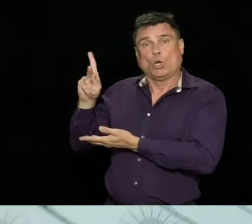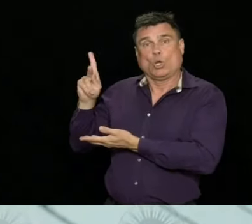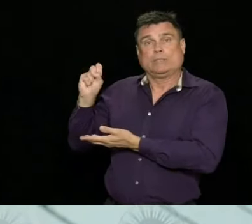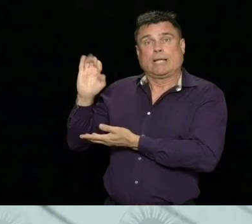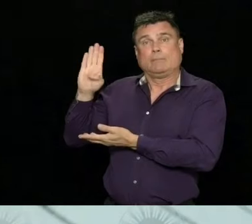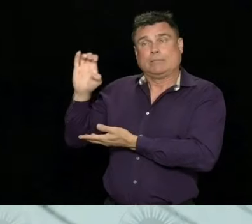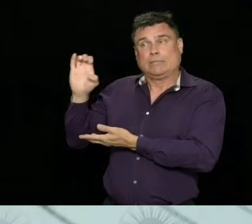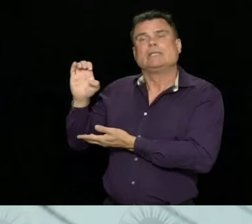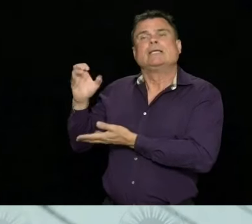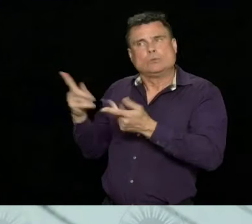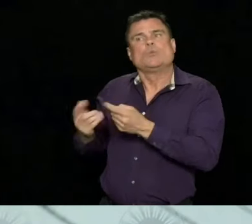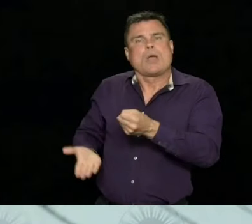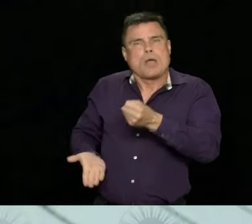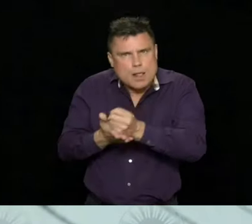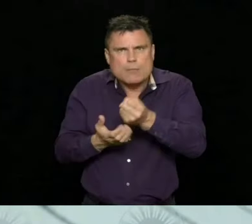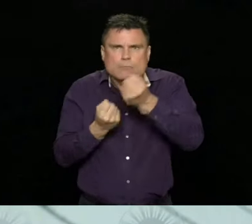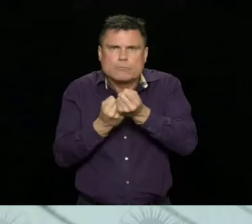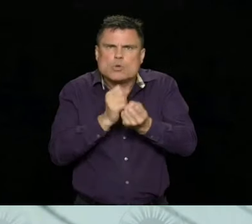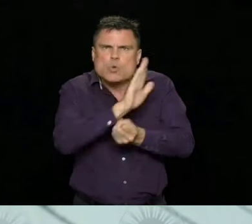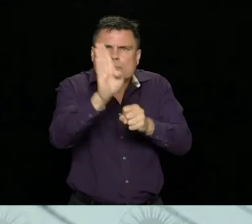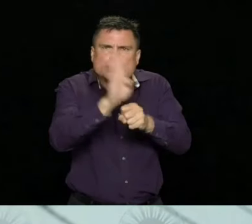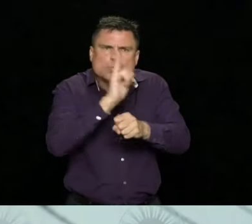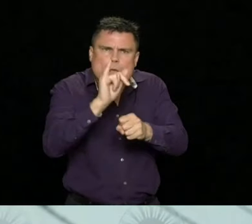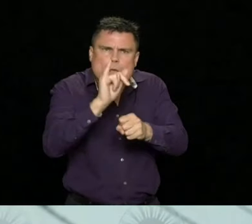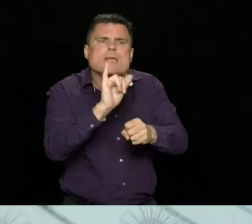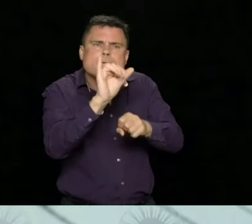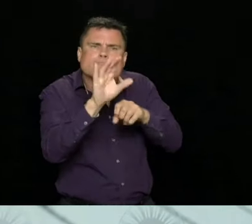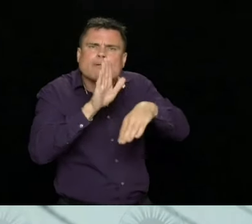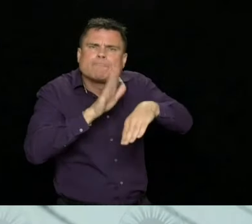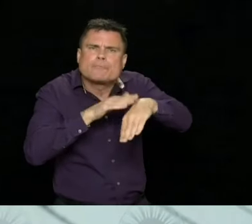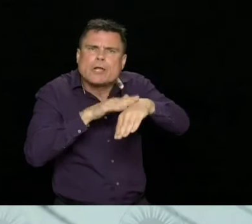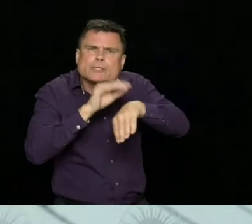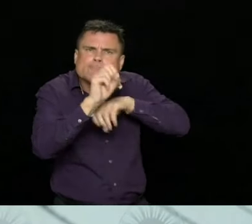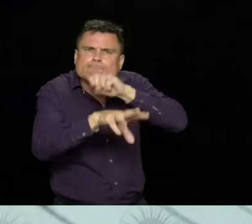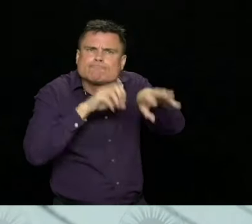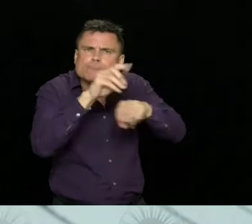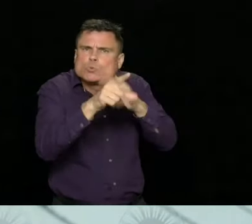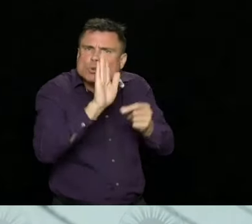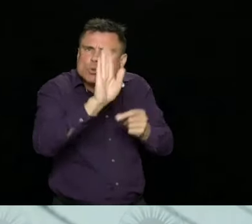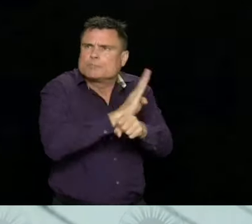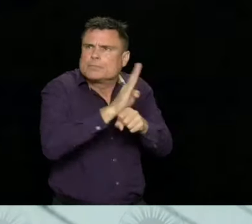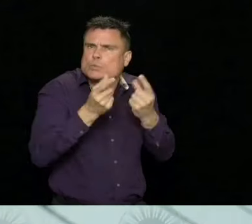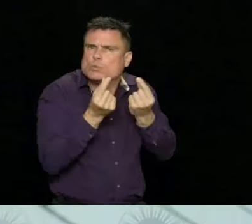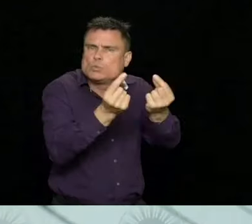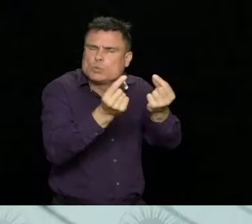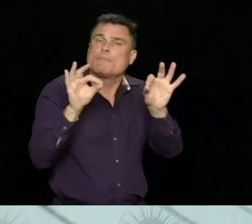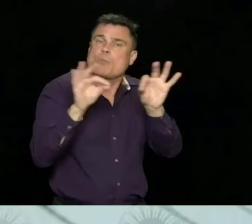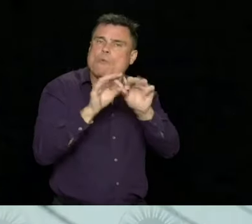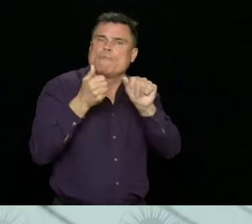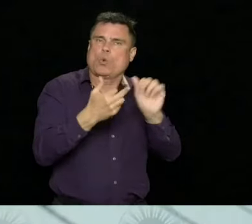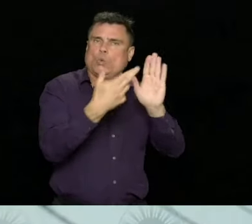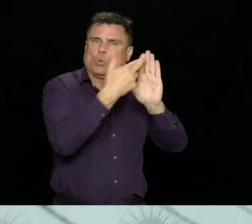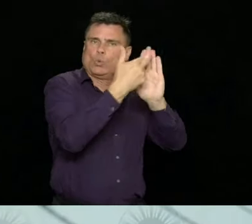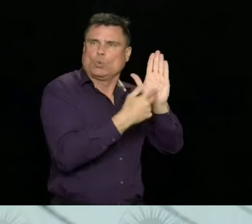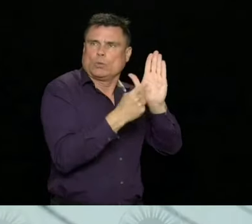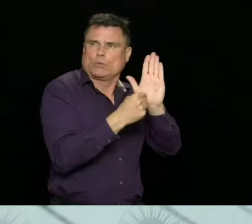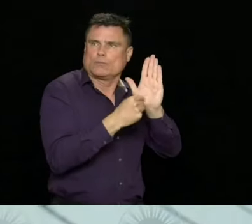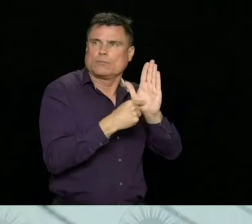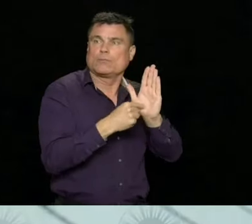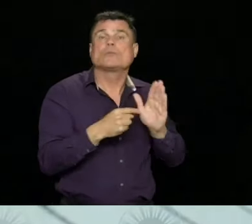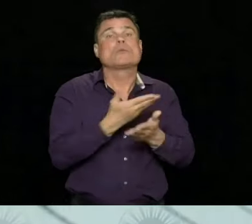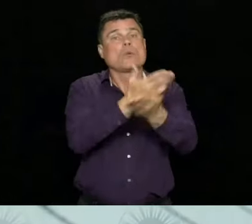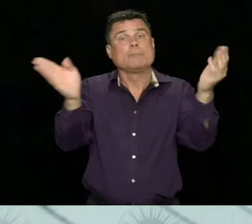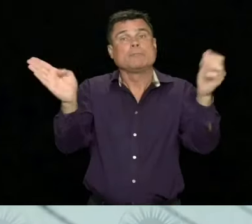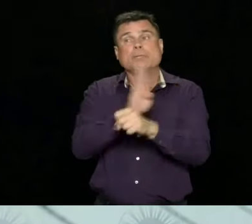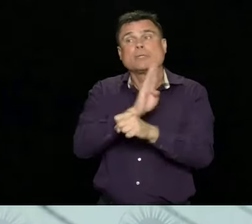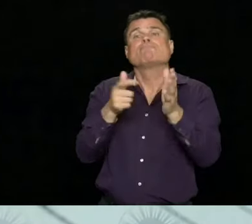WorkSafe guidelines that they have put together. And but those businesses are required to post those safety plan